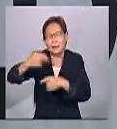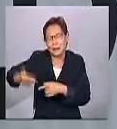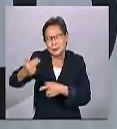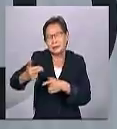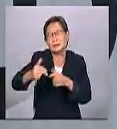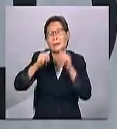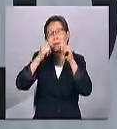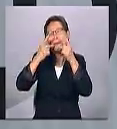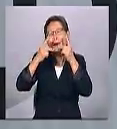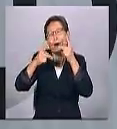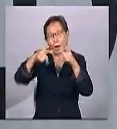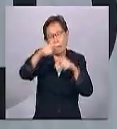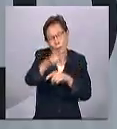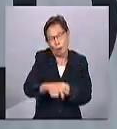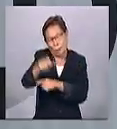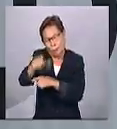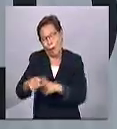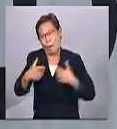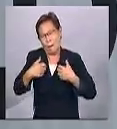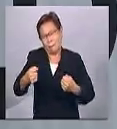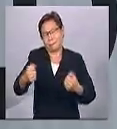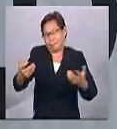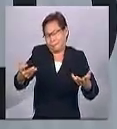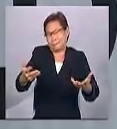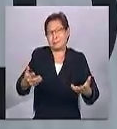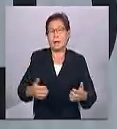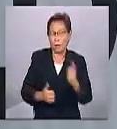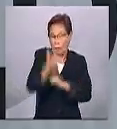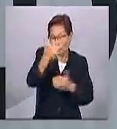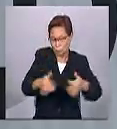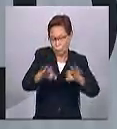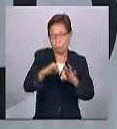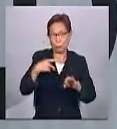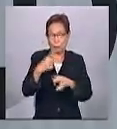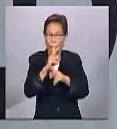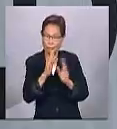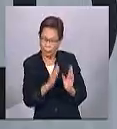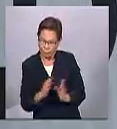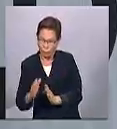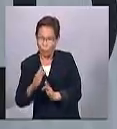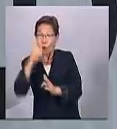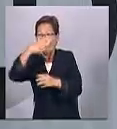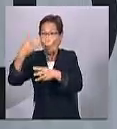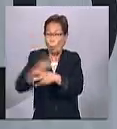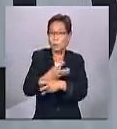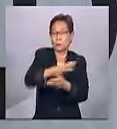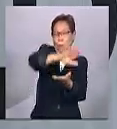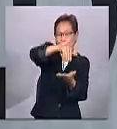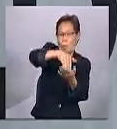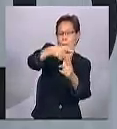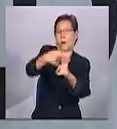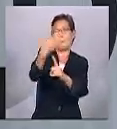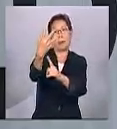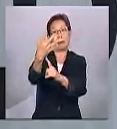health. But more importantly, now today, we are preparing for the worst, that is the mid April. And this is